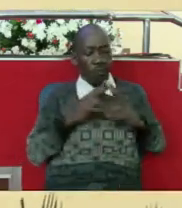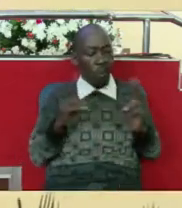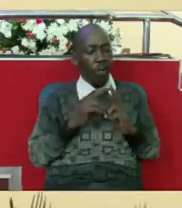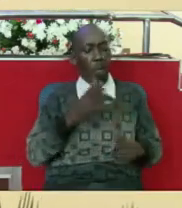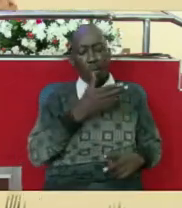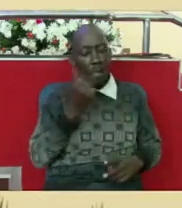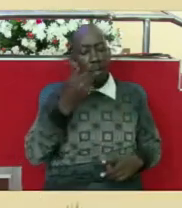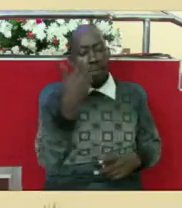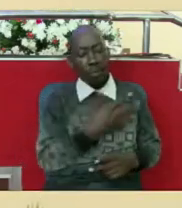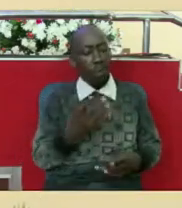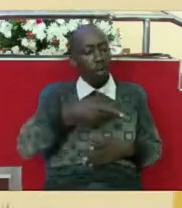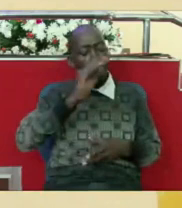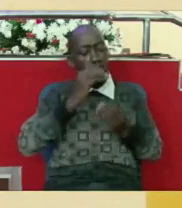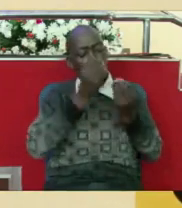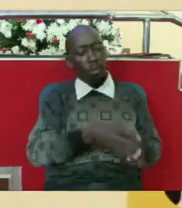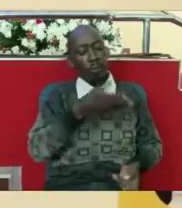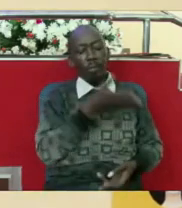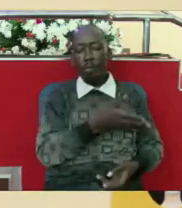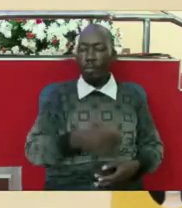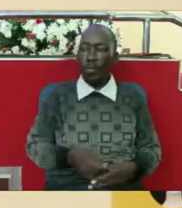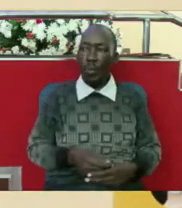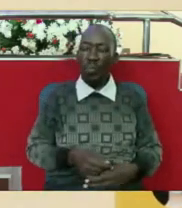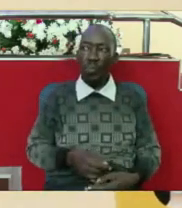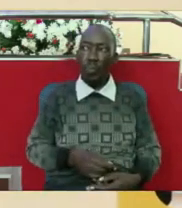that God has for them.